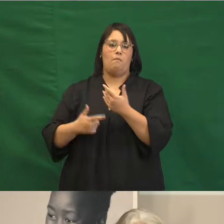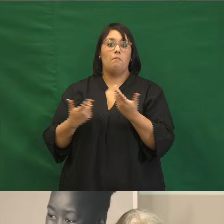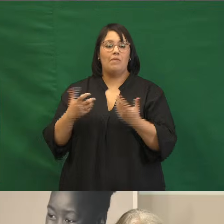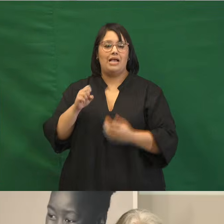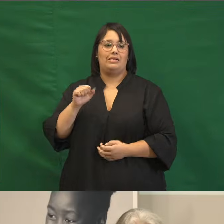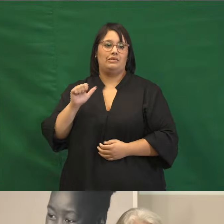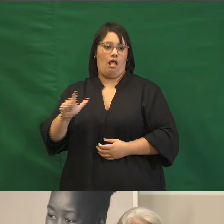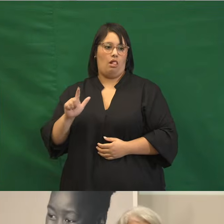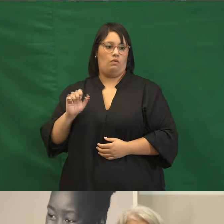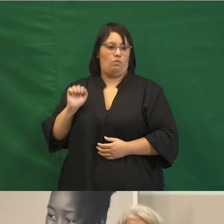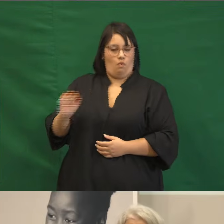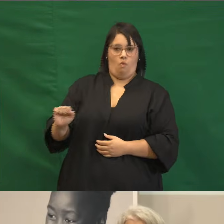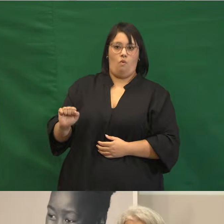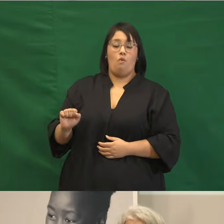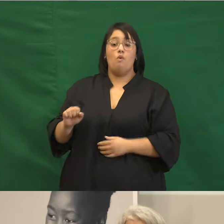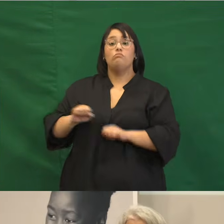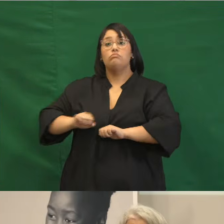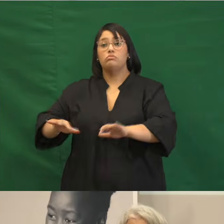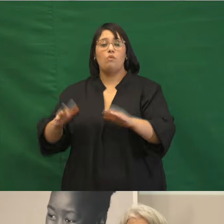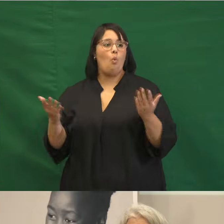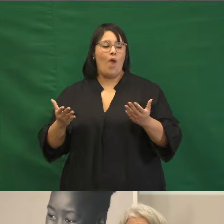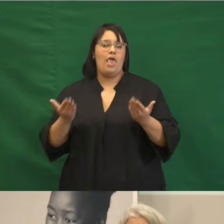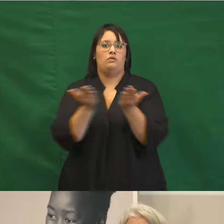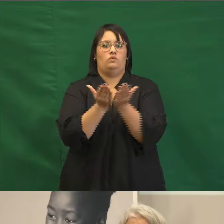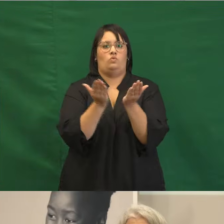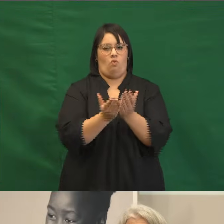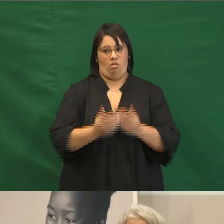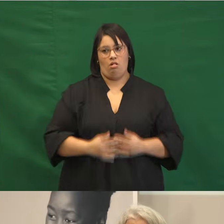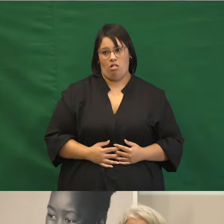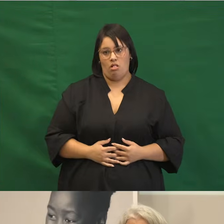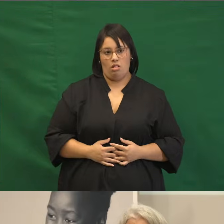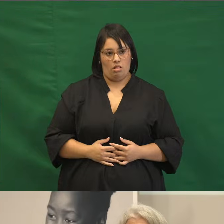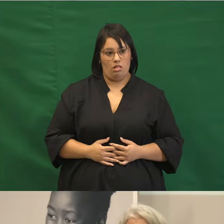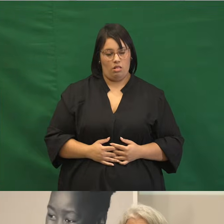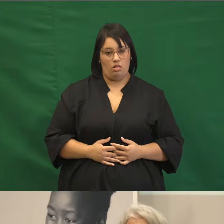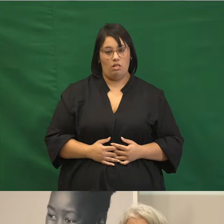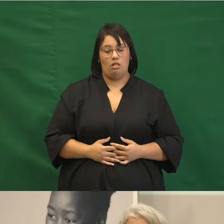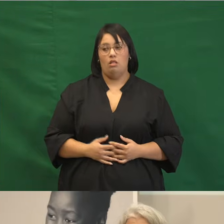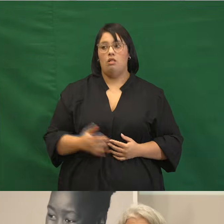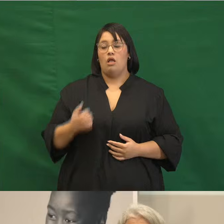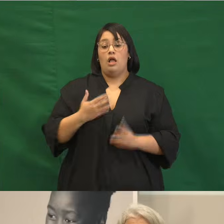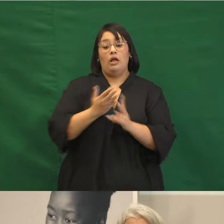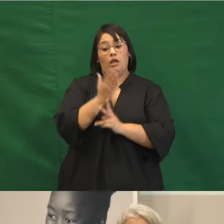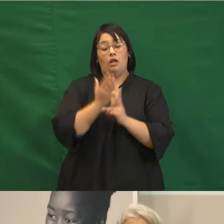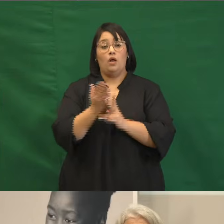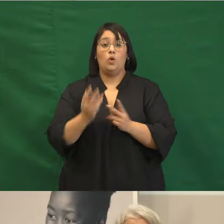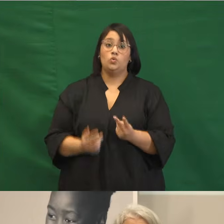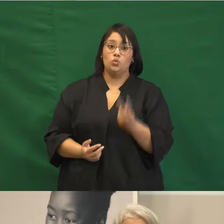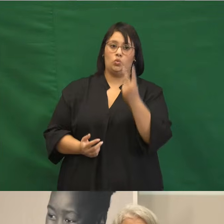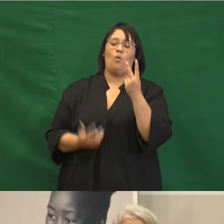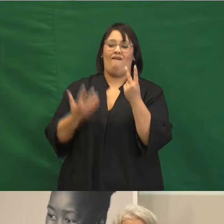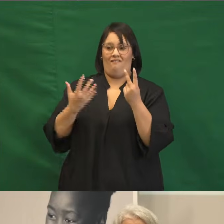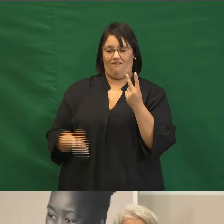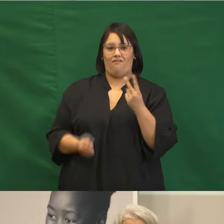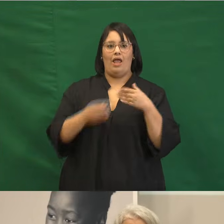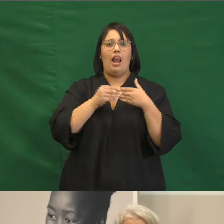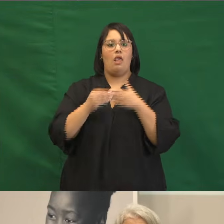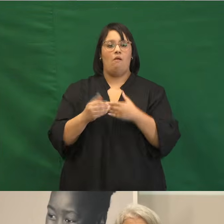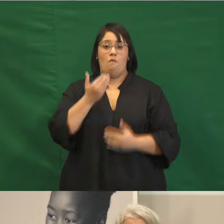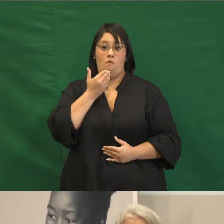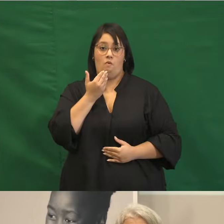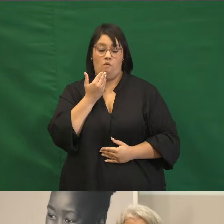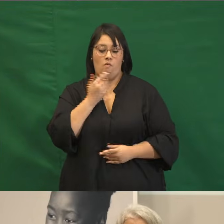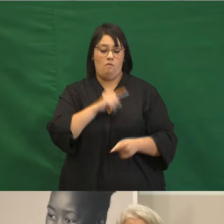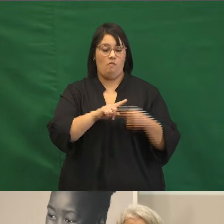Sign Language for schools. And I just want to mention the 2 main leaders of that